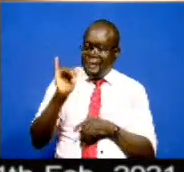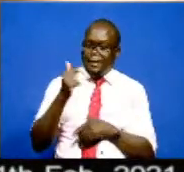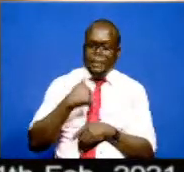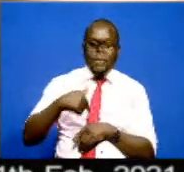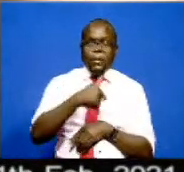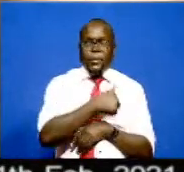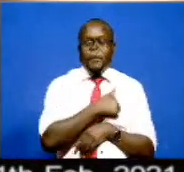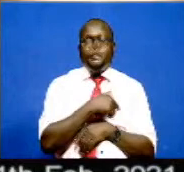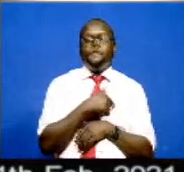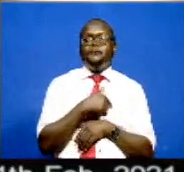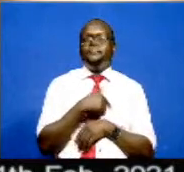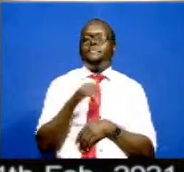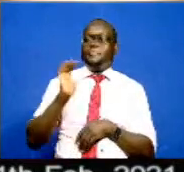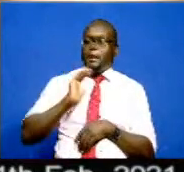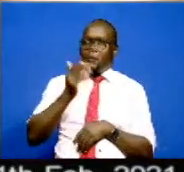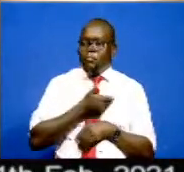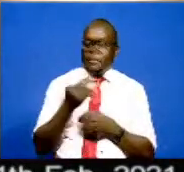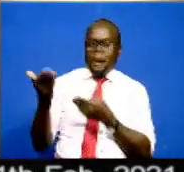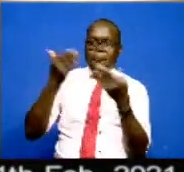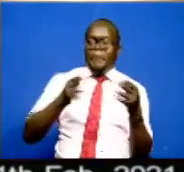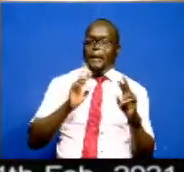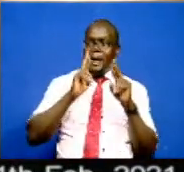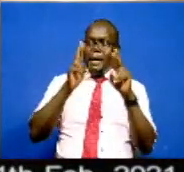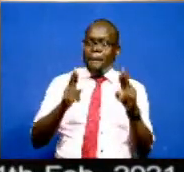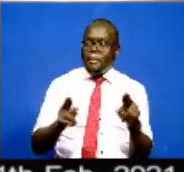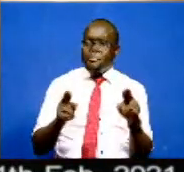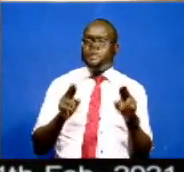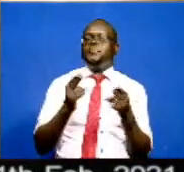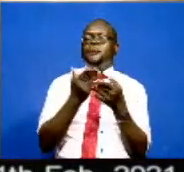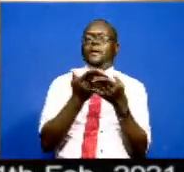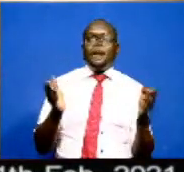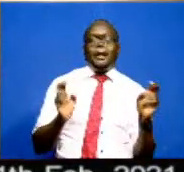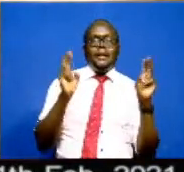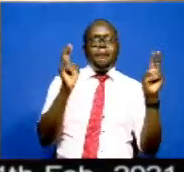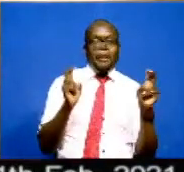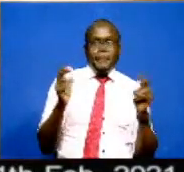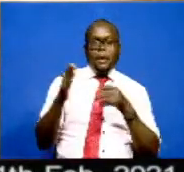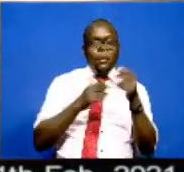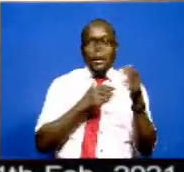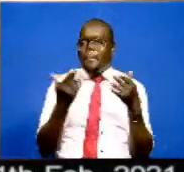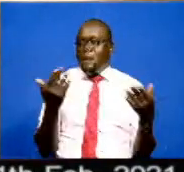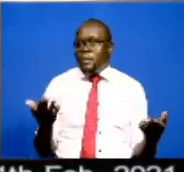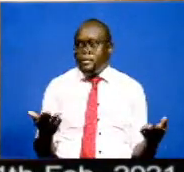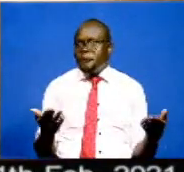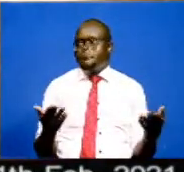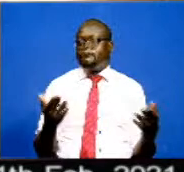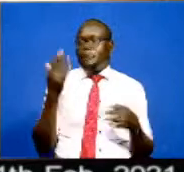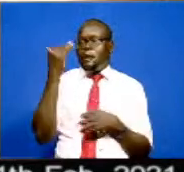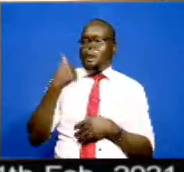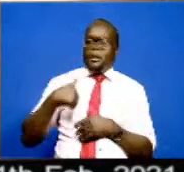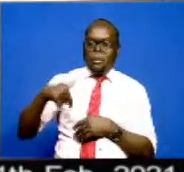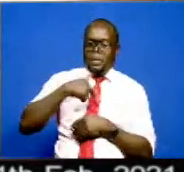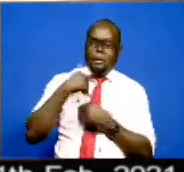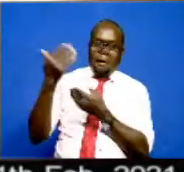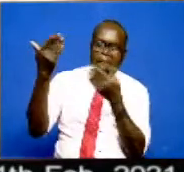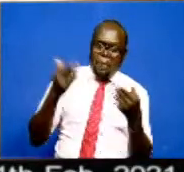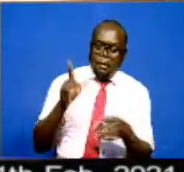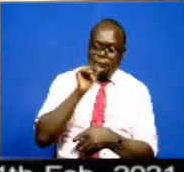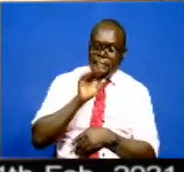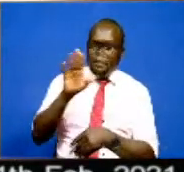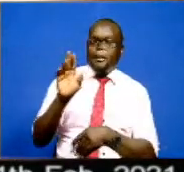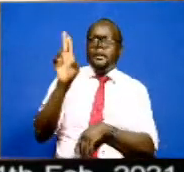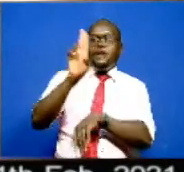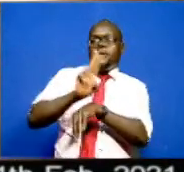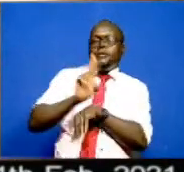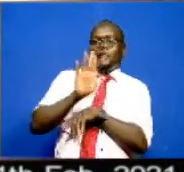when a committee brings a report here on any matter, any inquiry, is because they have exercised their mind